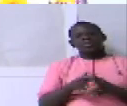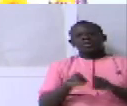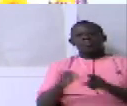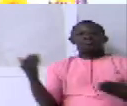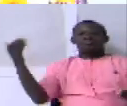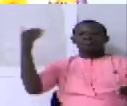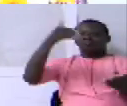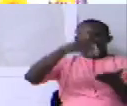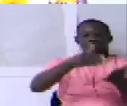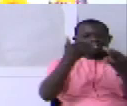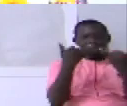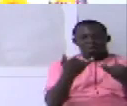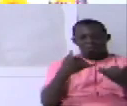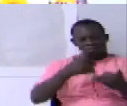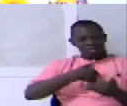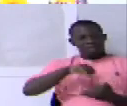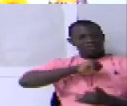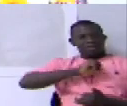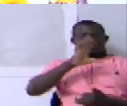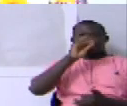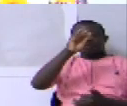till date I'm speaking,